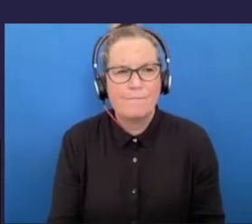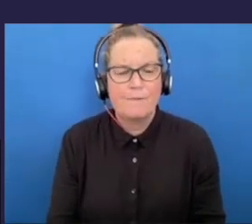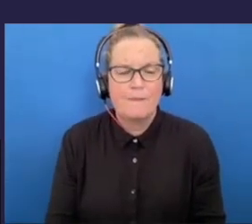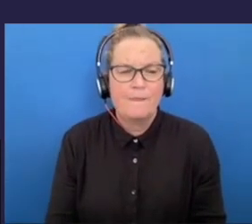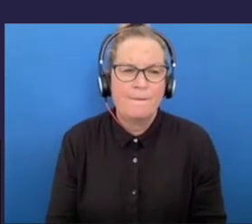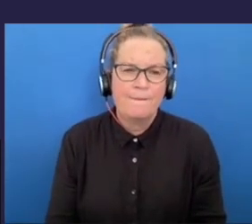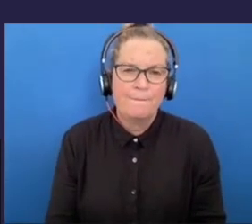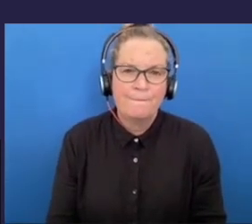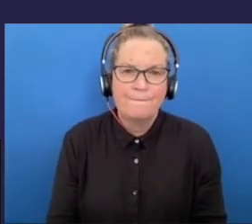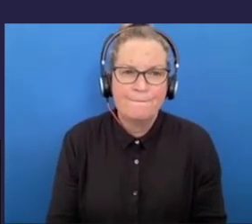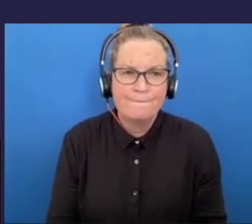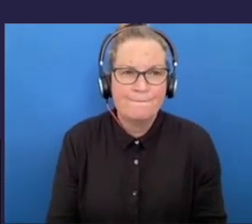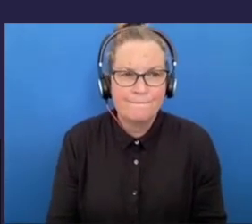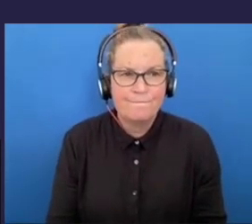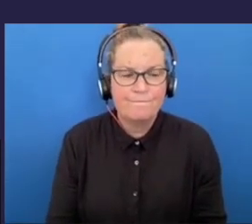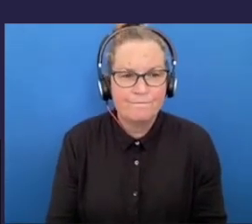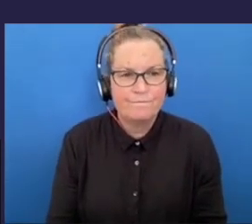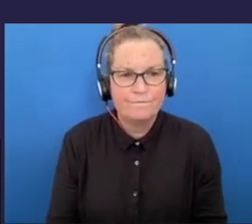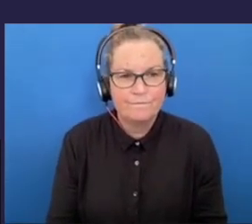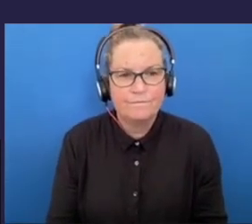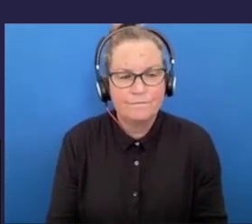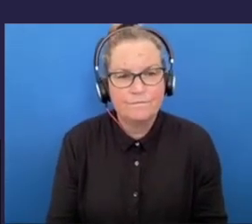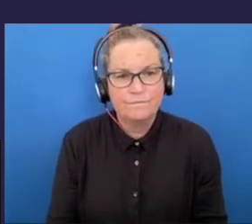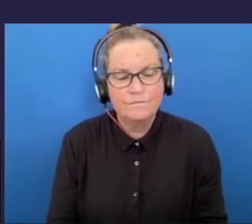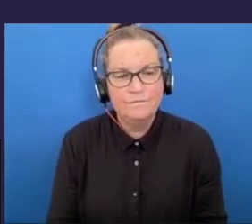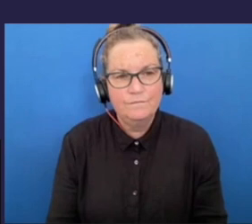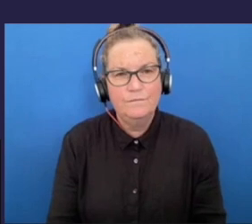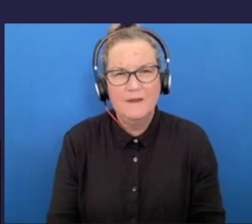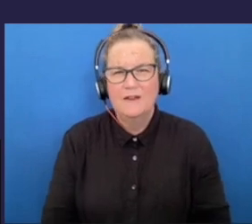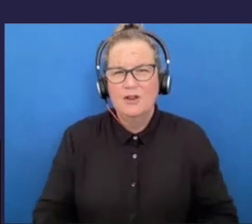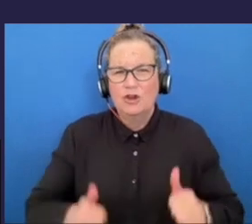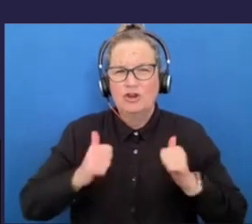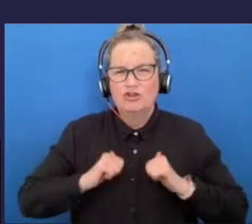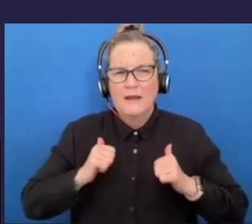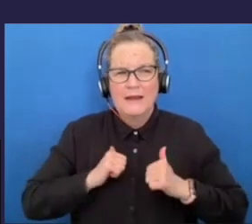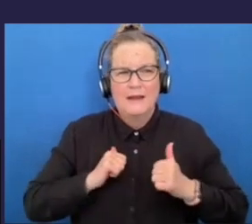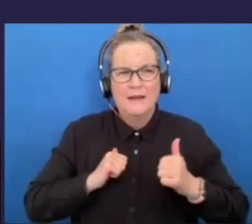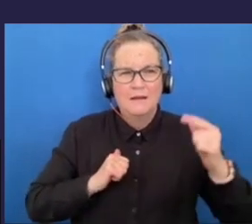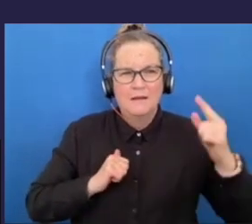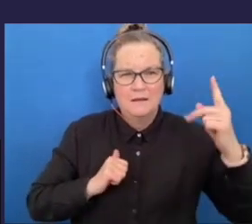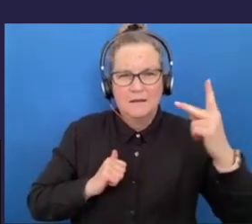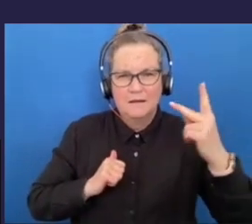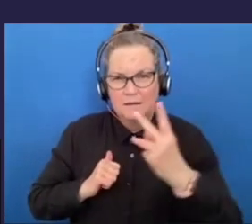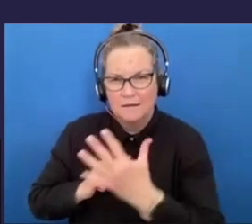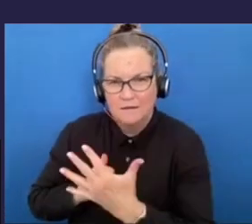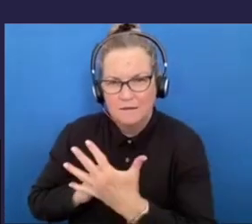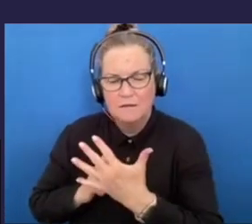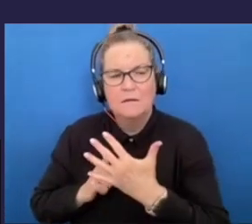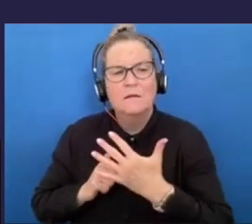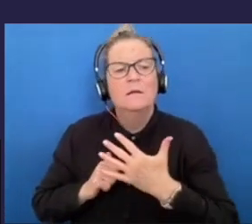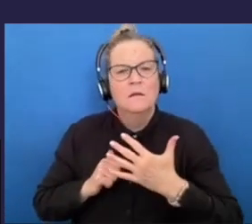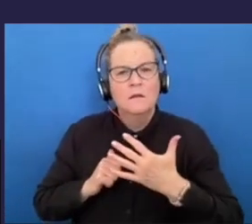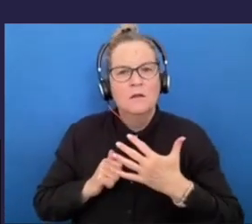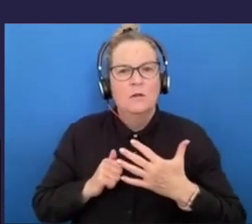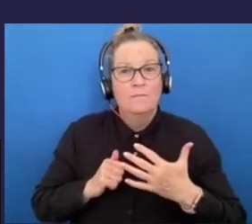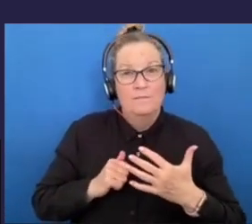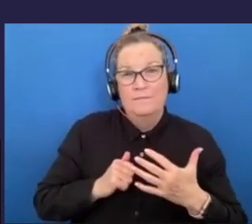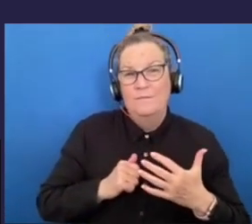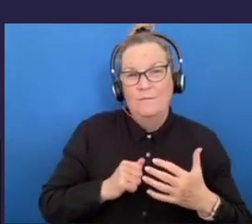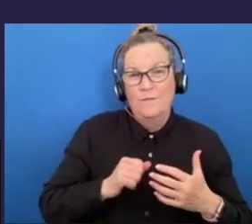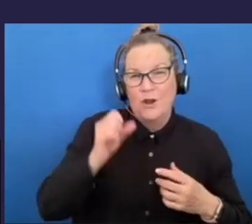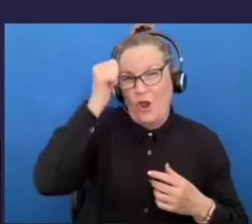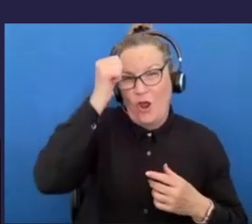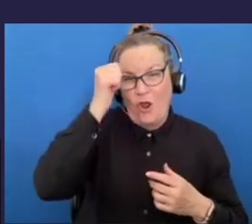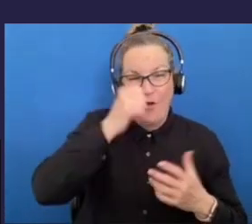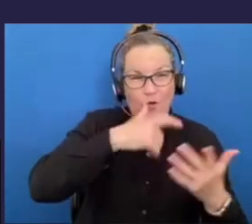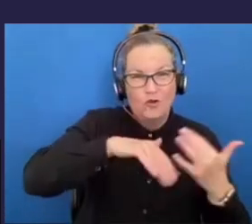Let's review how you can conceptualize the training sequence in light of our awareness of the importance of social belonging at the workplace.